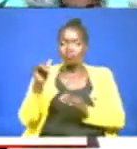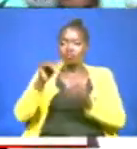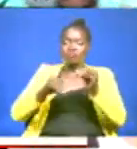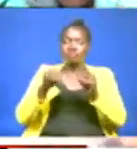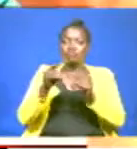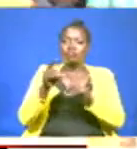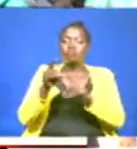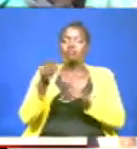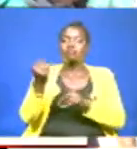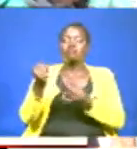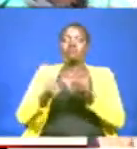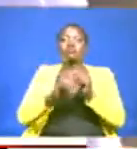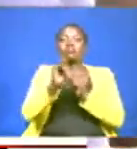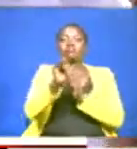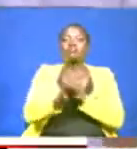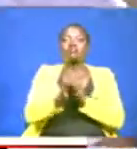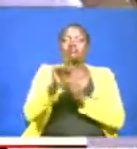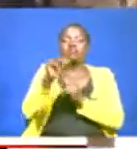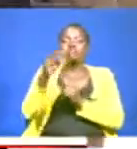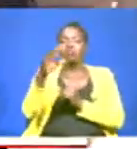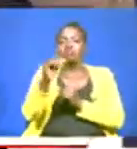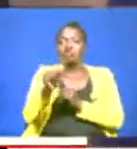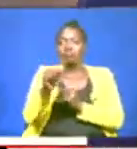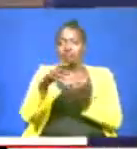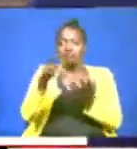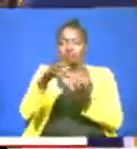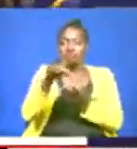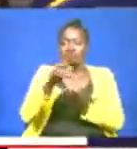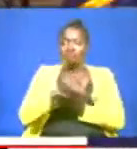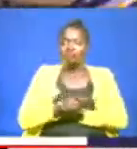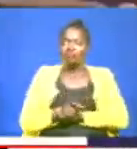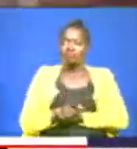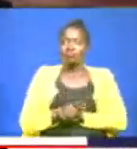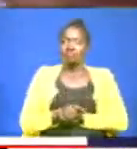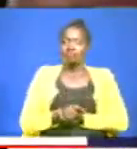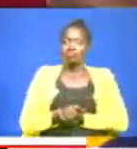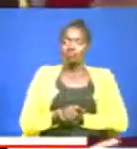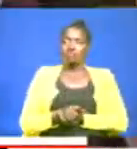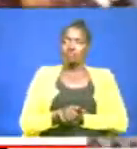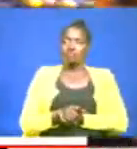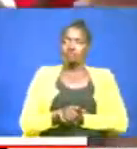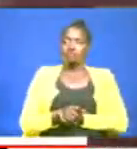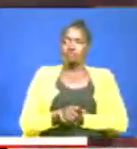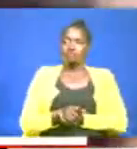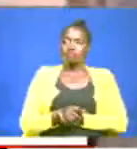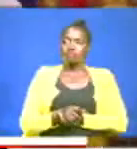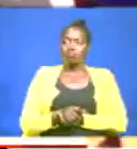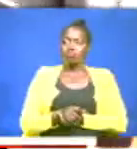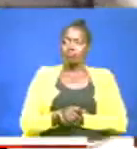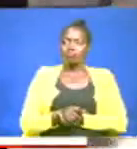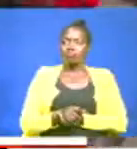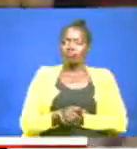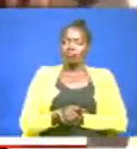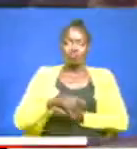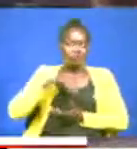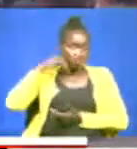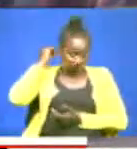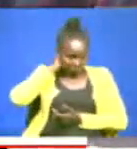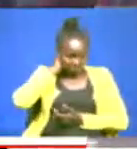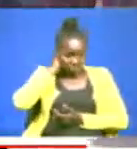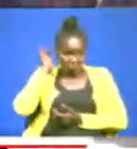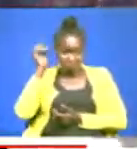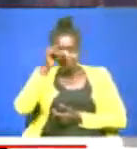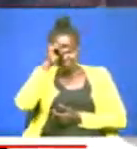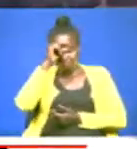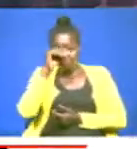on January 5th to elect an MCA. Meanwhile, Murang'a Governor Irungu